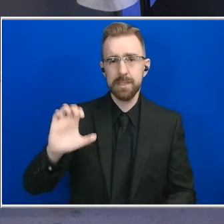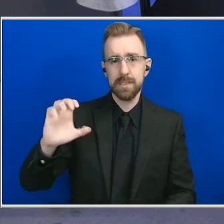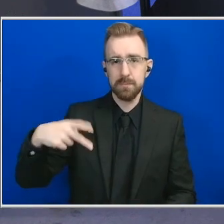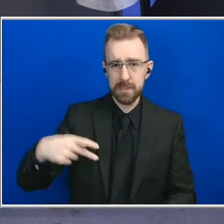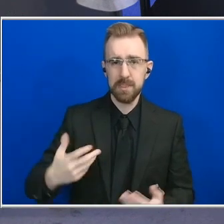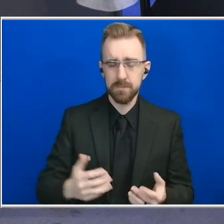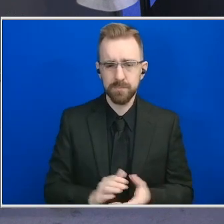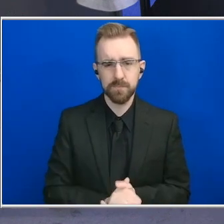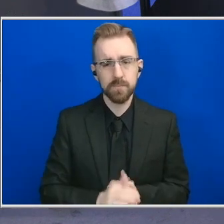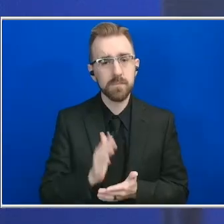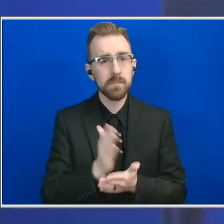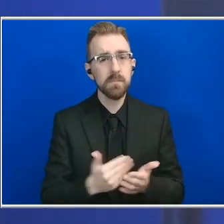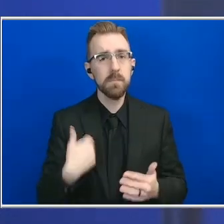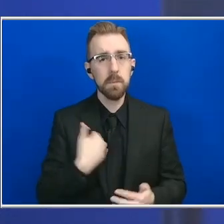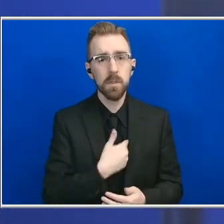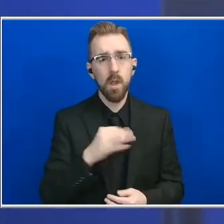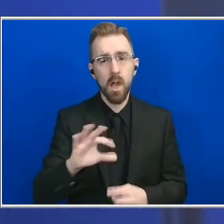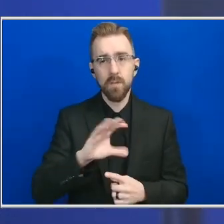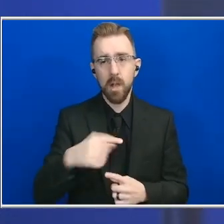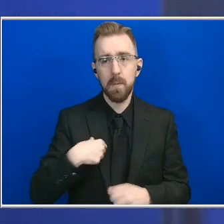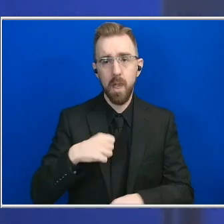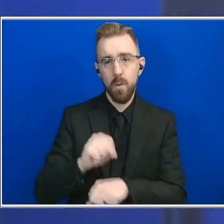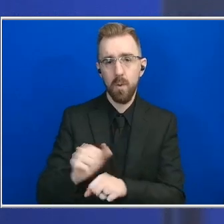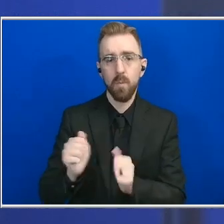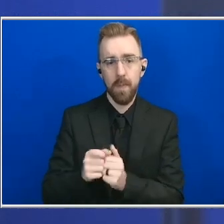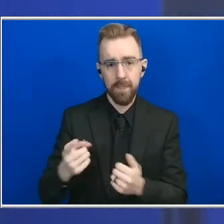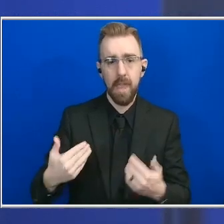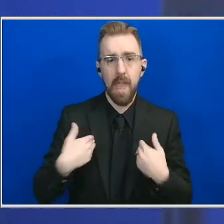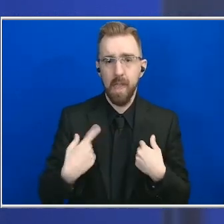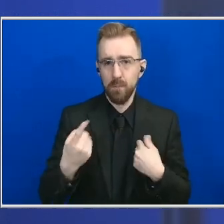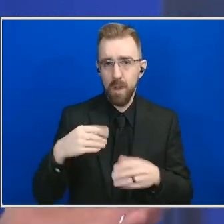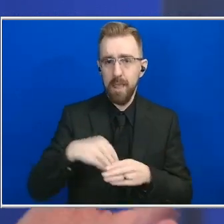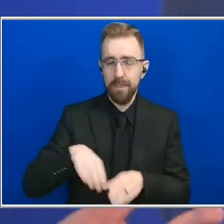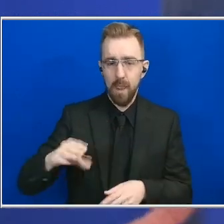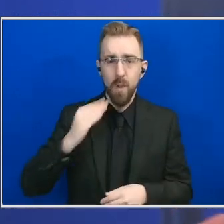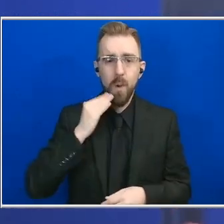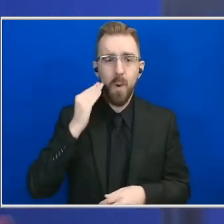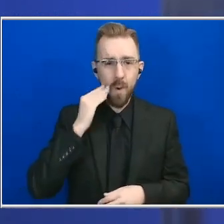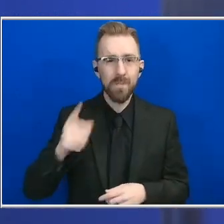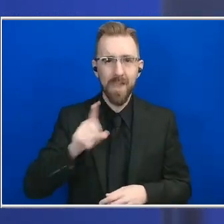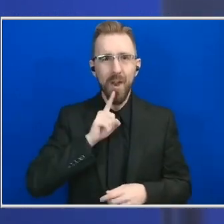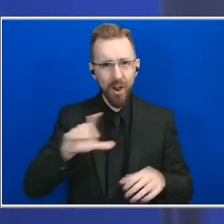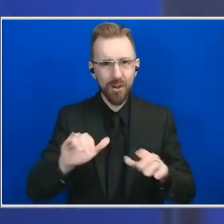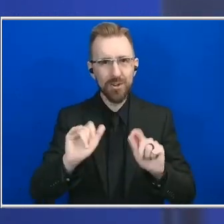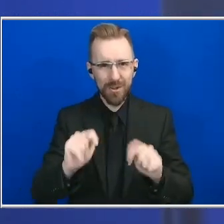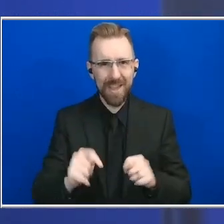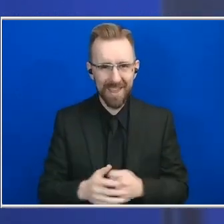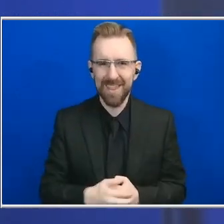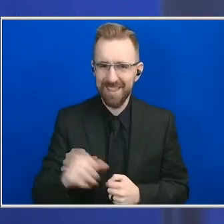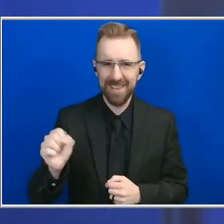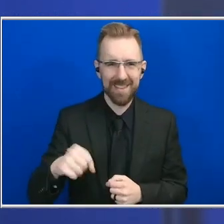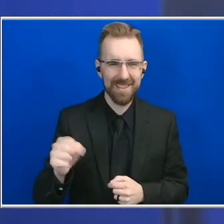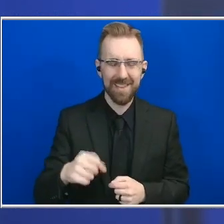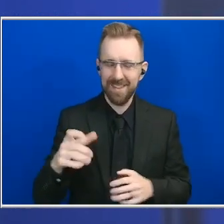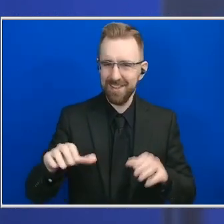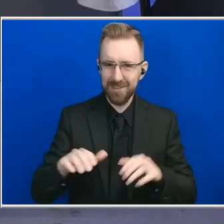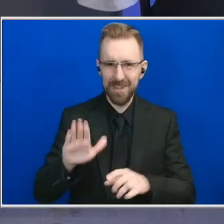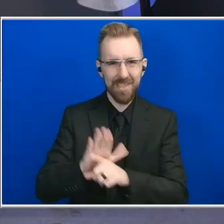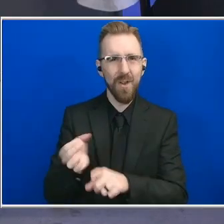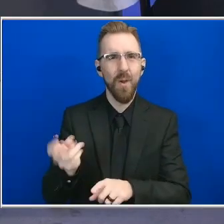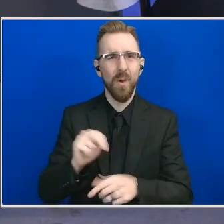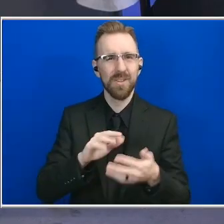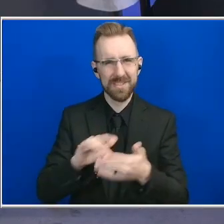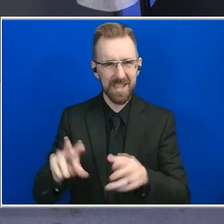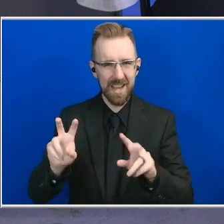members of the company that I worked with do have one in their homes, and they are doing it. And they like check it out, huh? Yes. They're all doing their own study. So, Yes. so One of